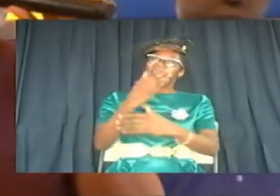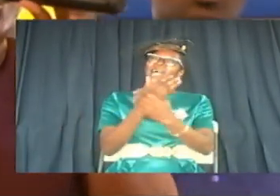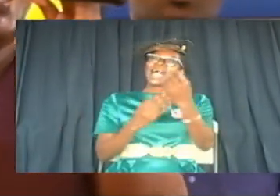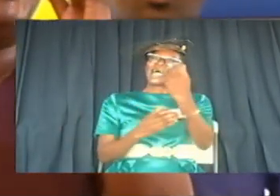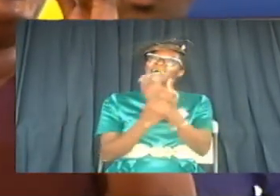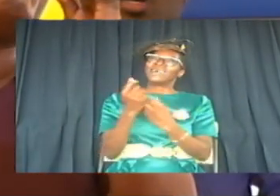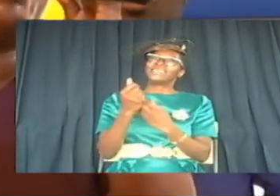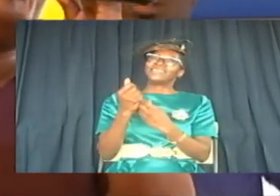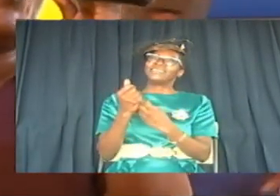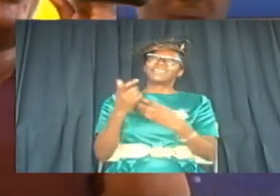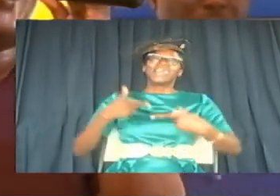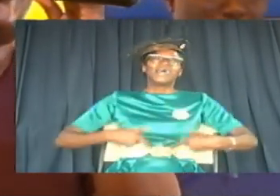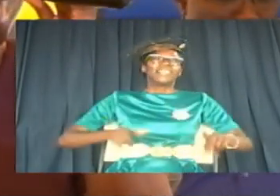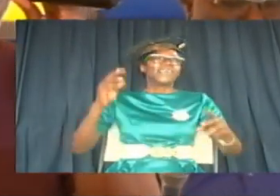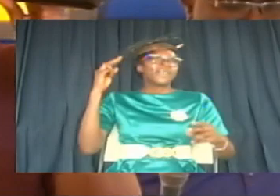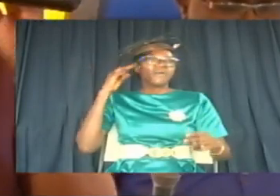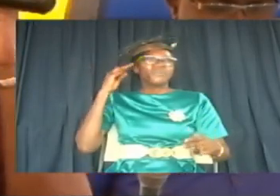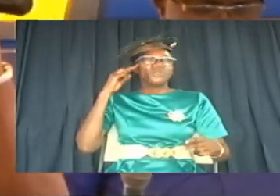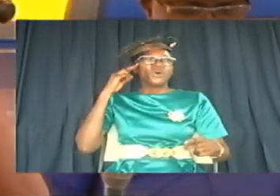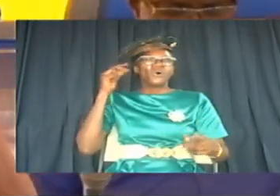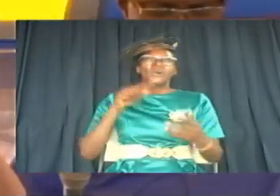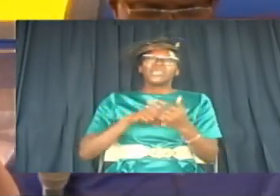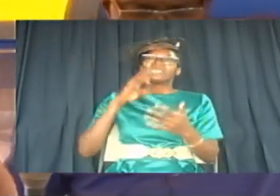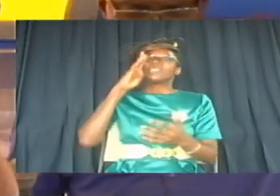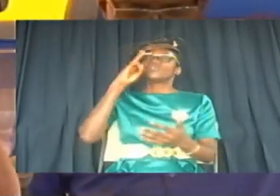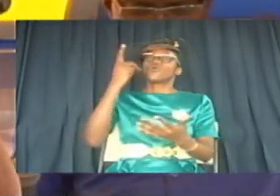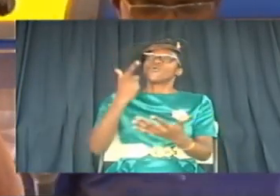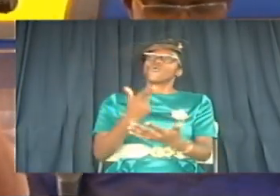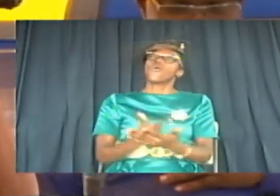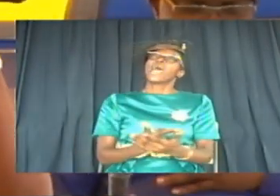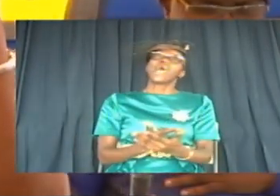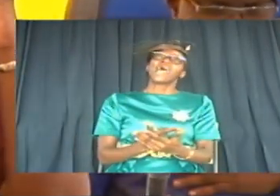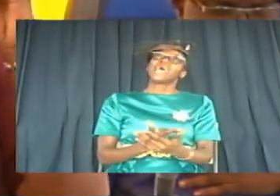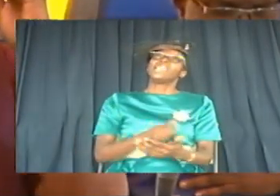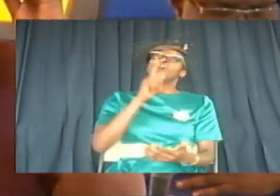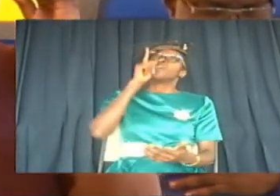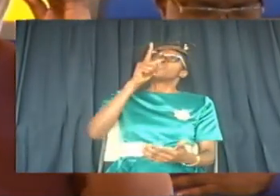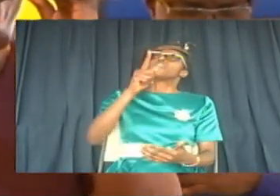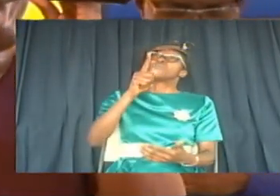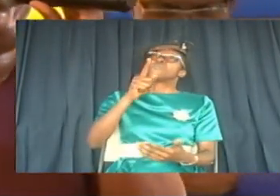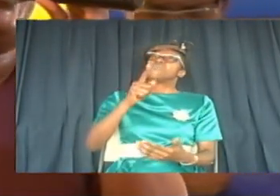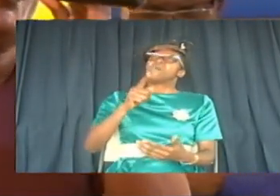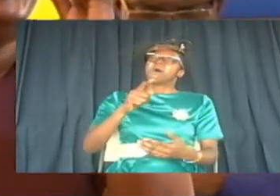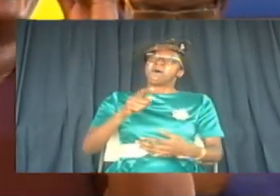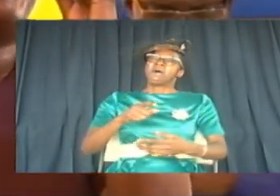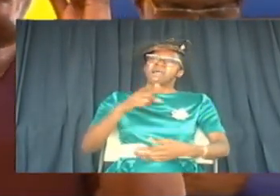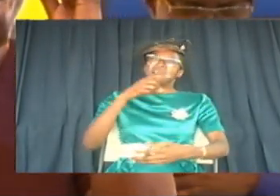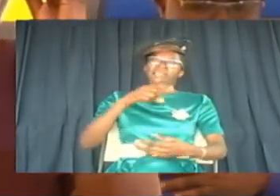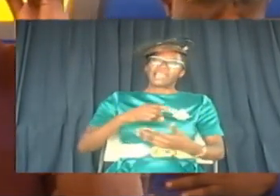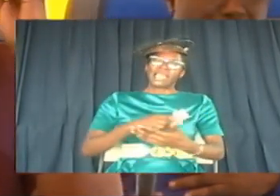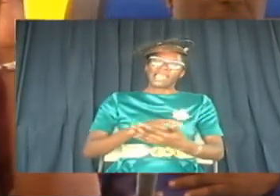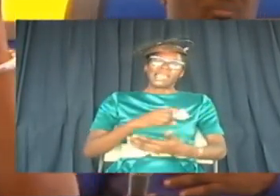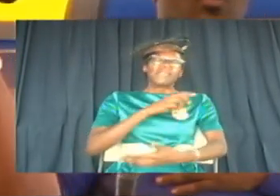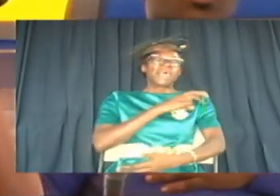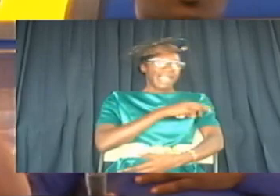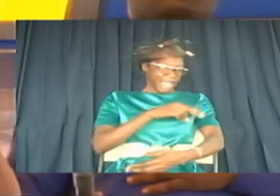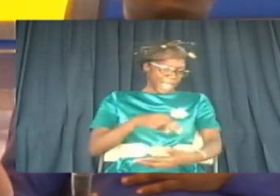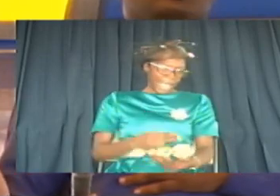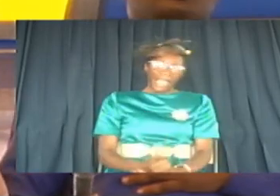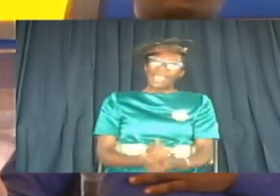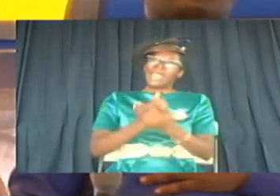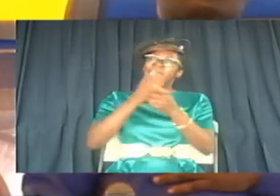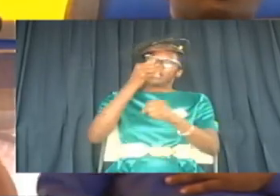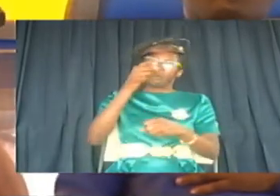God, and let them know that it is well, that you're the balm in Gilead, that God, you care and